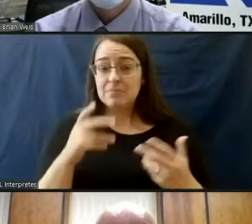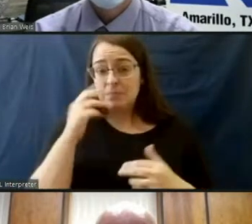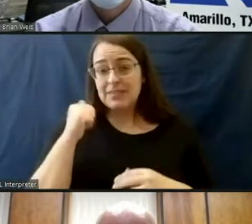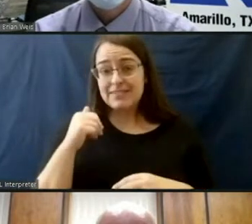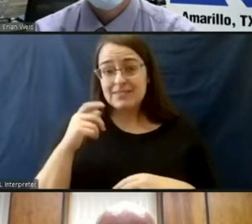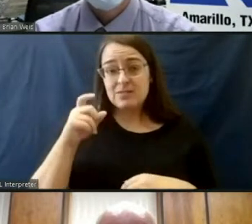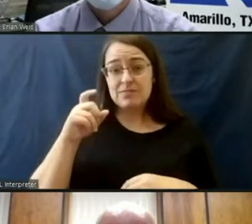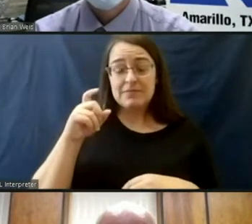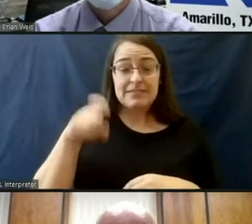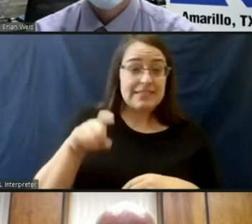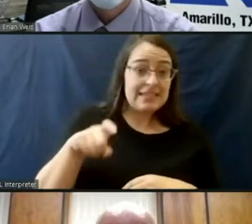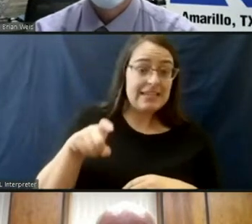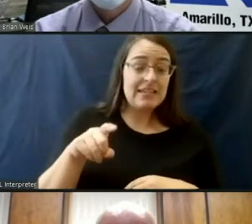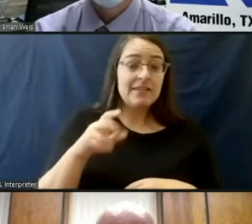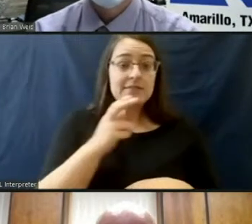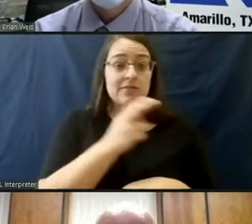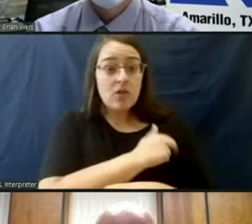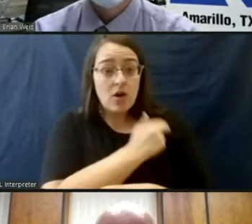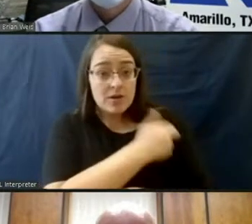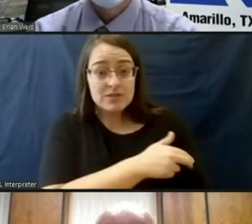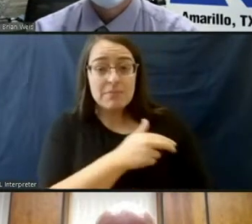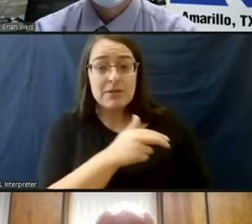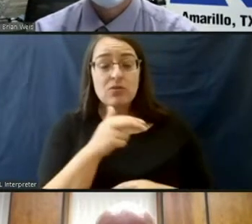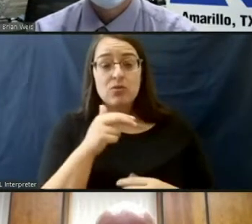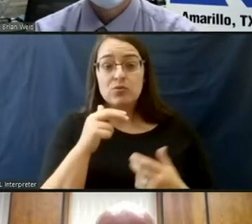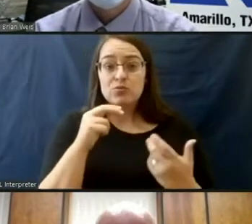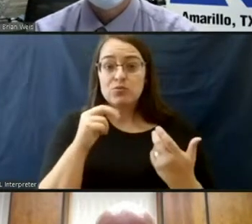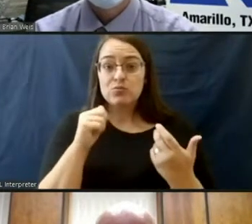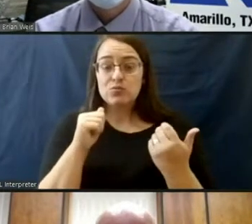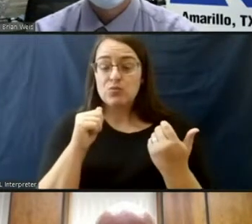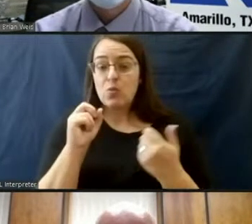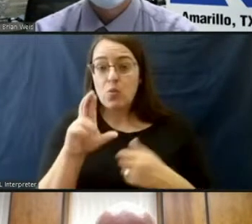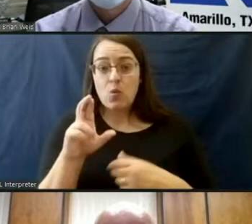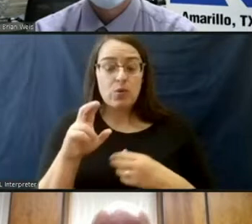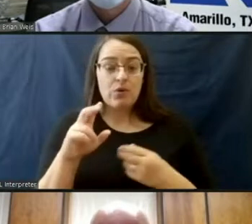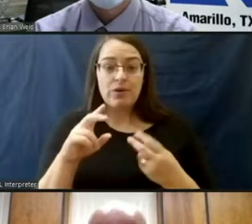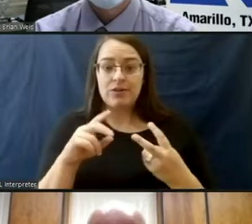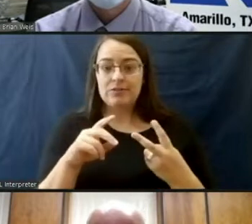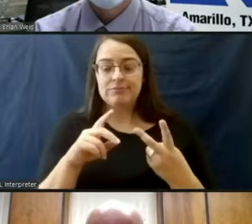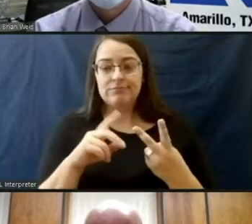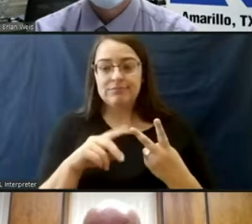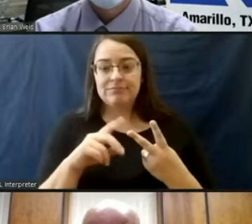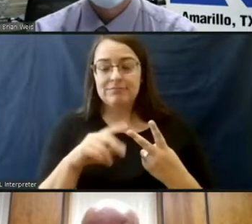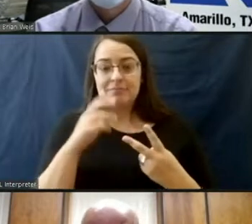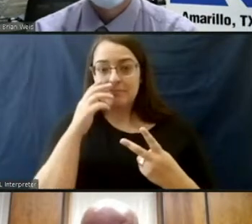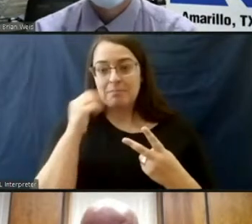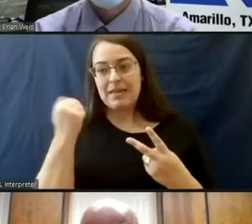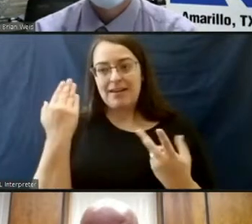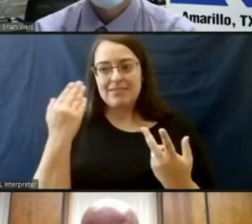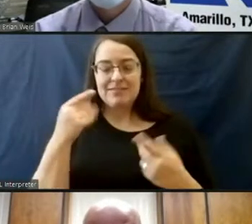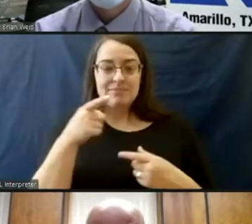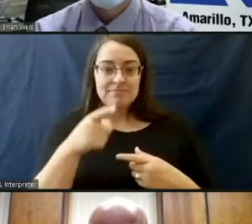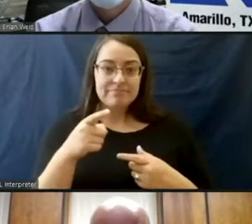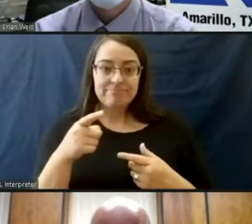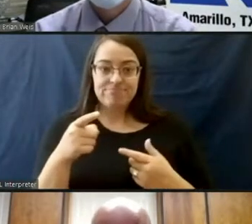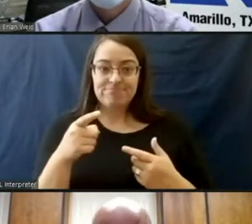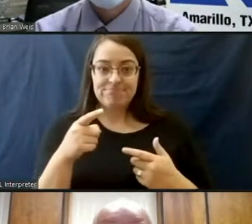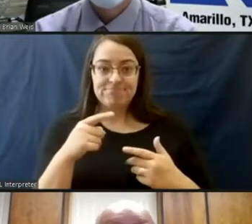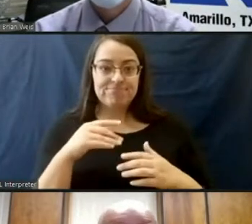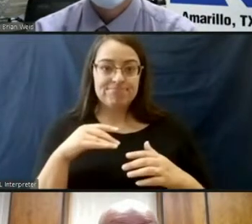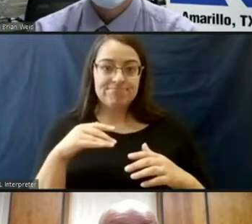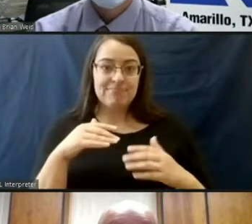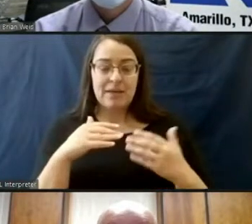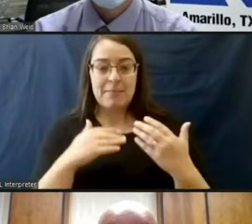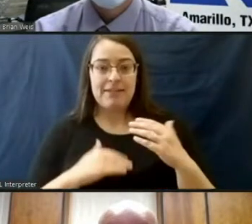for hospitalization has leveled out with the positive patients, or is it the fact that you guys are pretty much